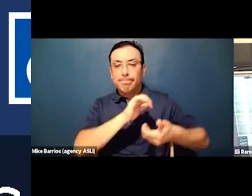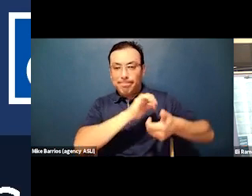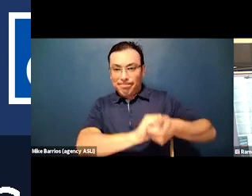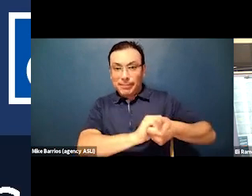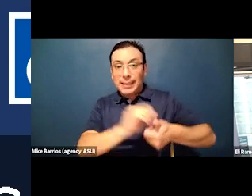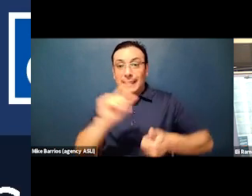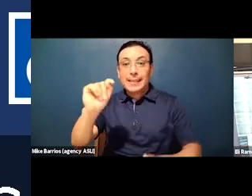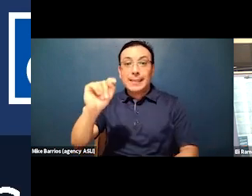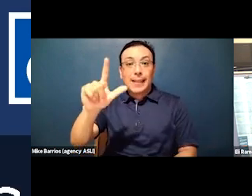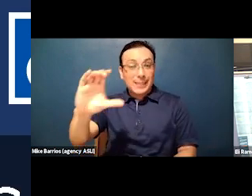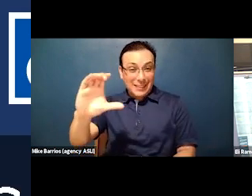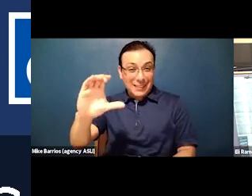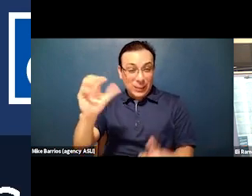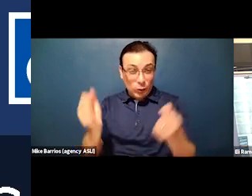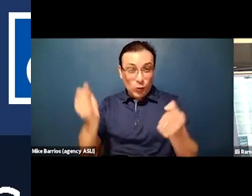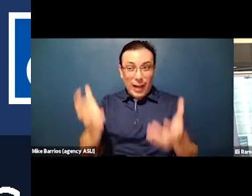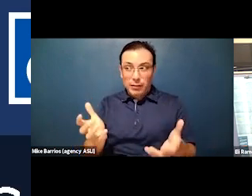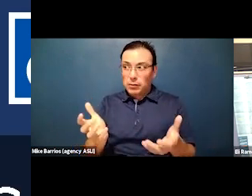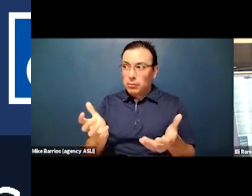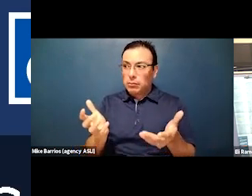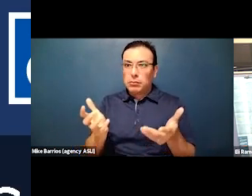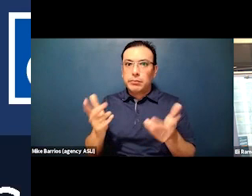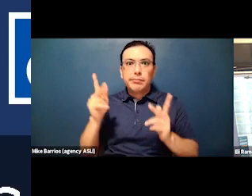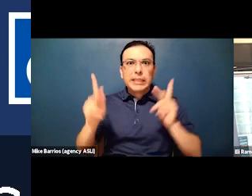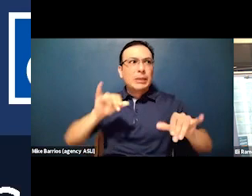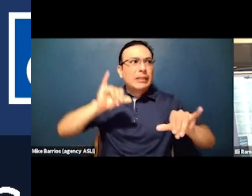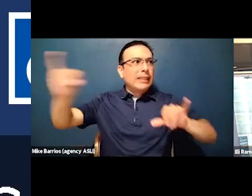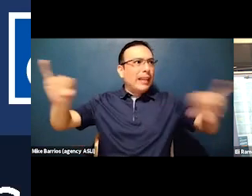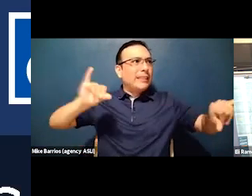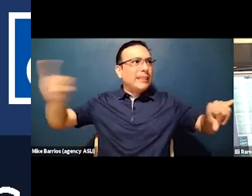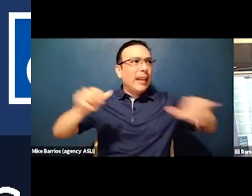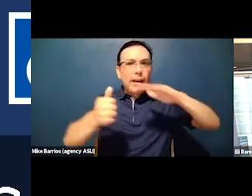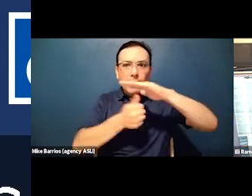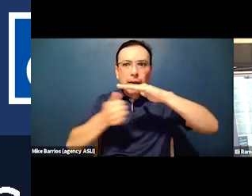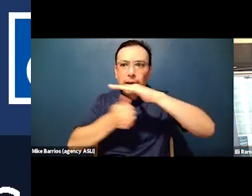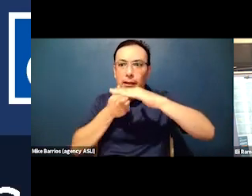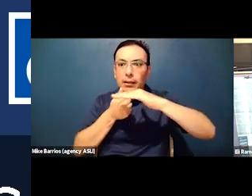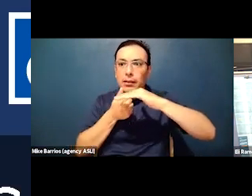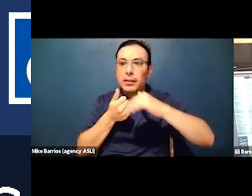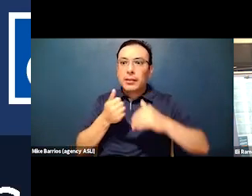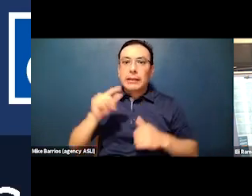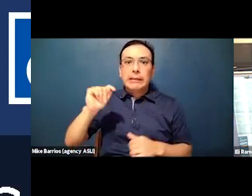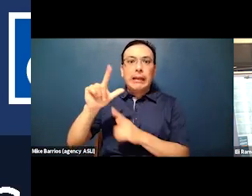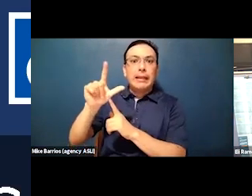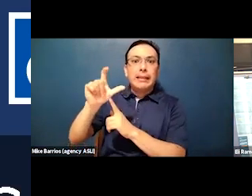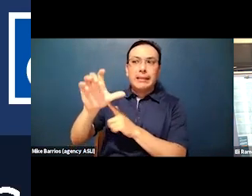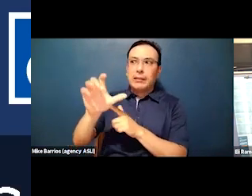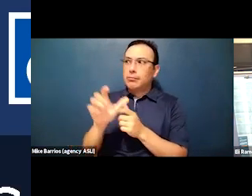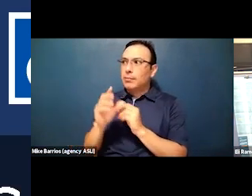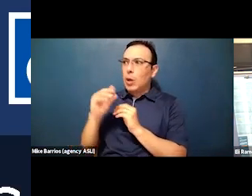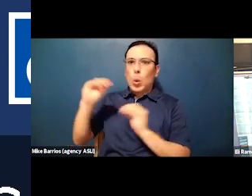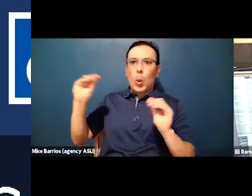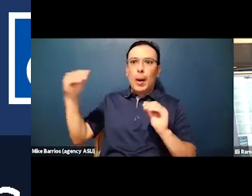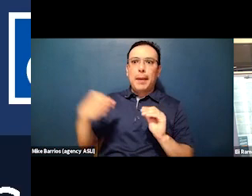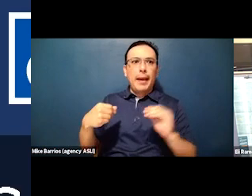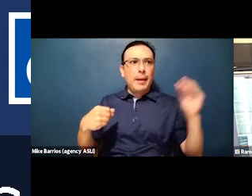their numbers as well. Everyone was indoors, no one was going anywhere. The drivers were suffering as well. So